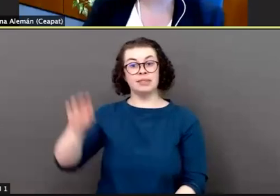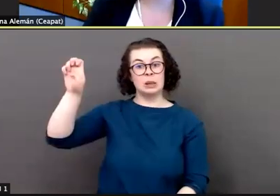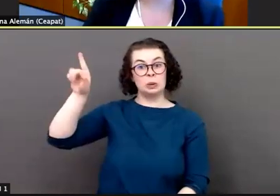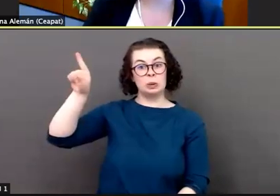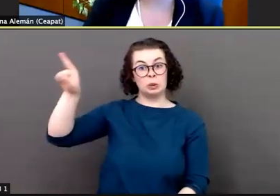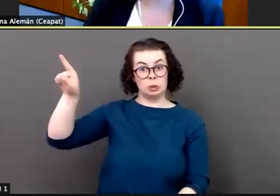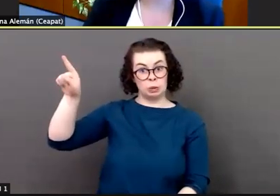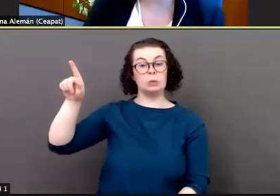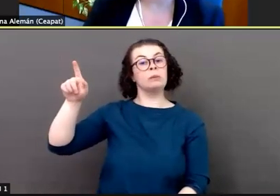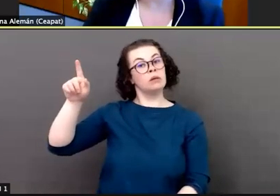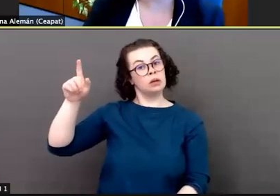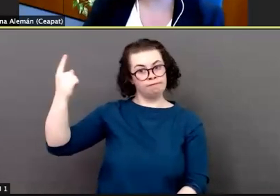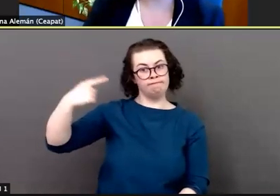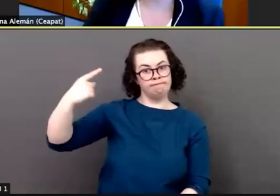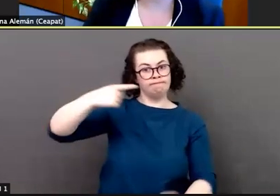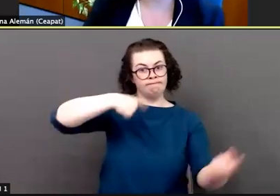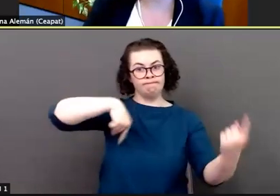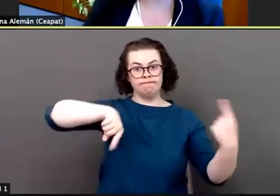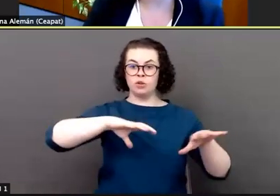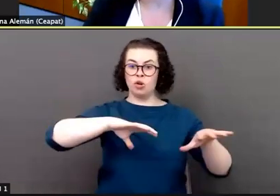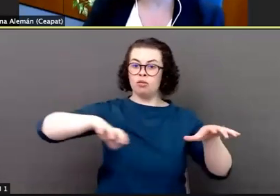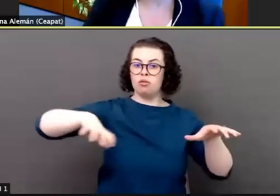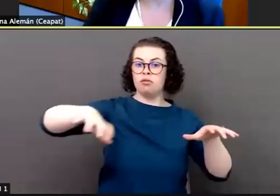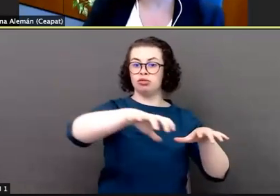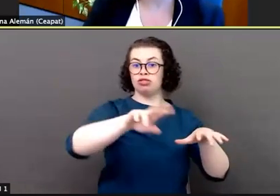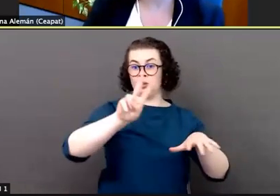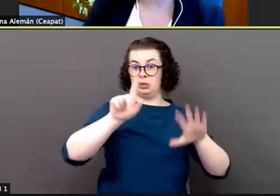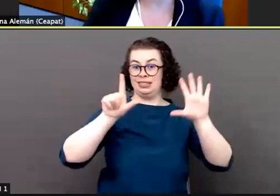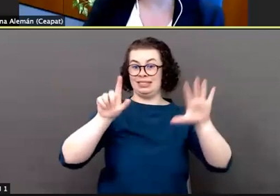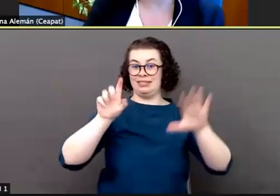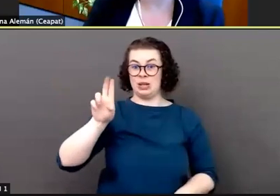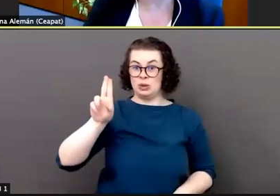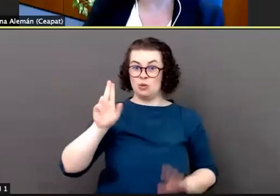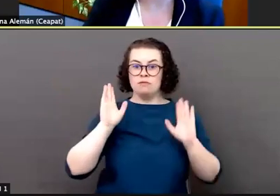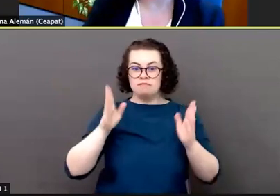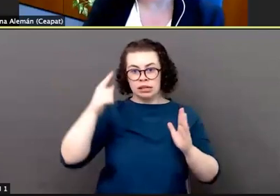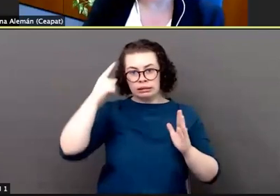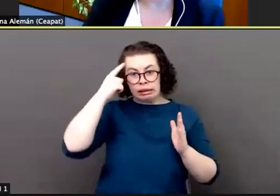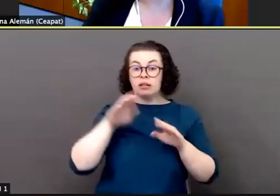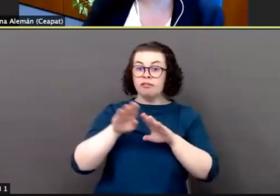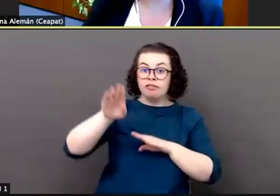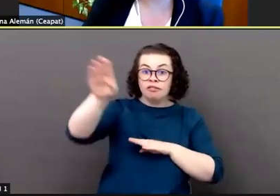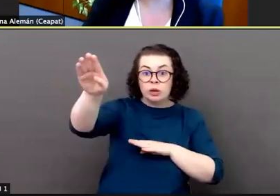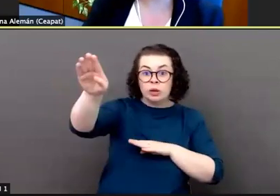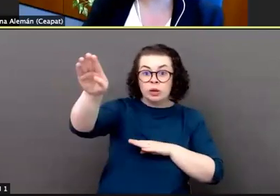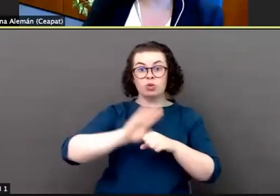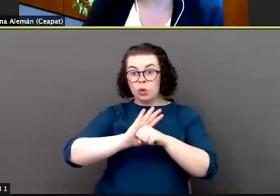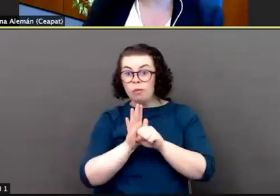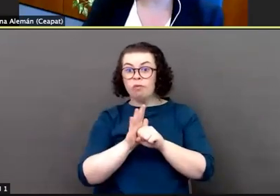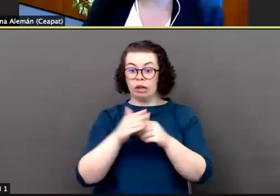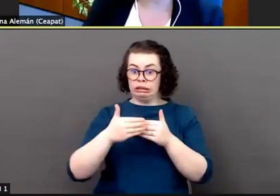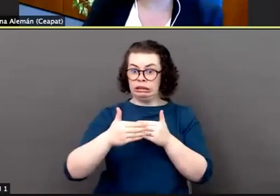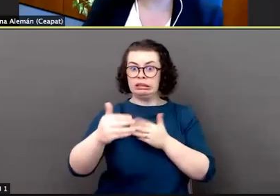accessibility financing into recovery and resilience plans. Spain's case